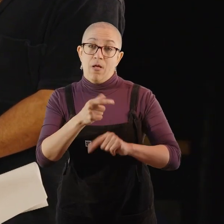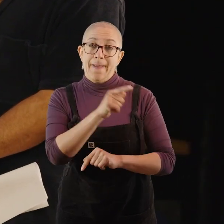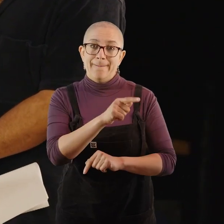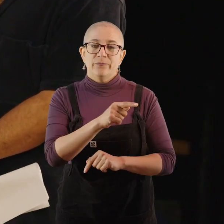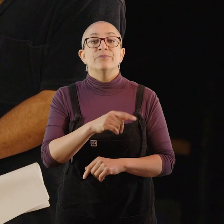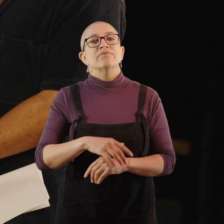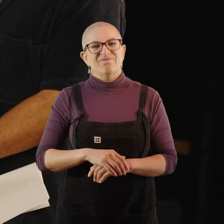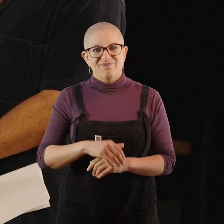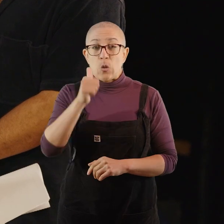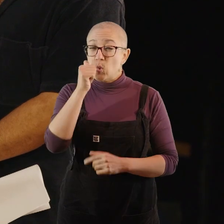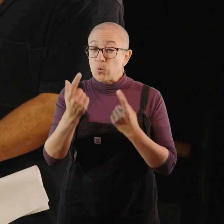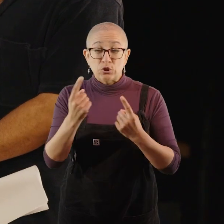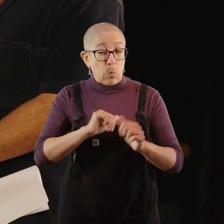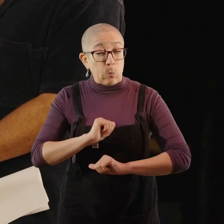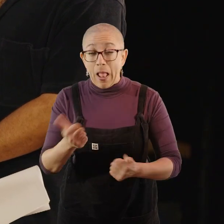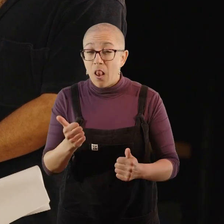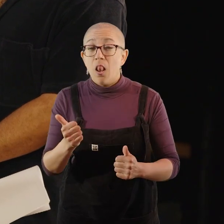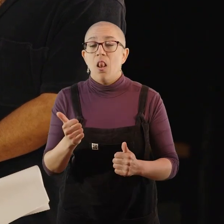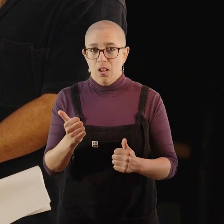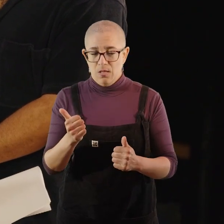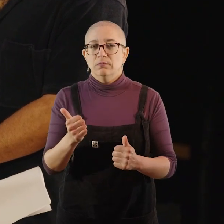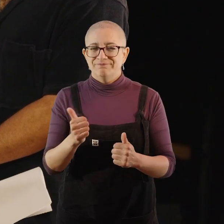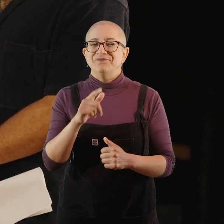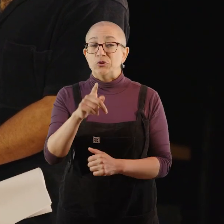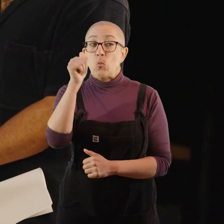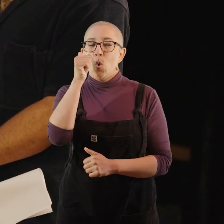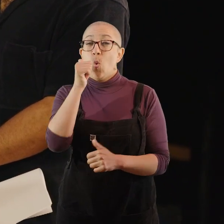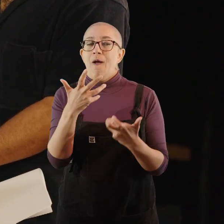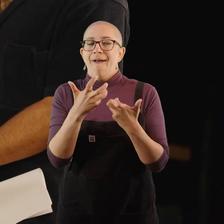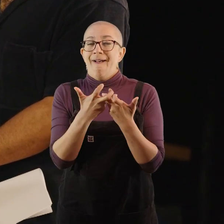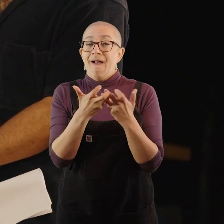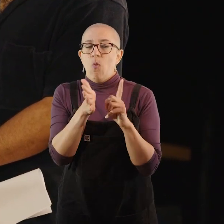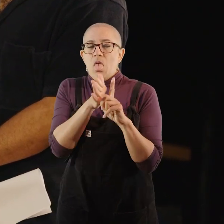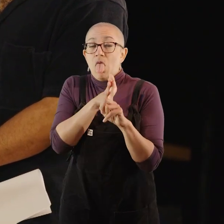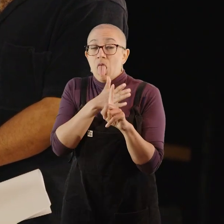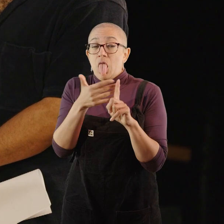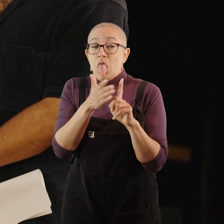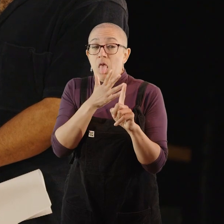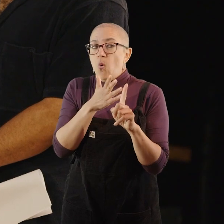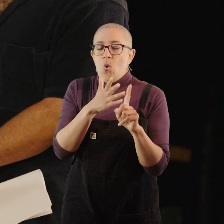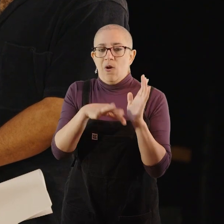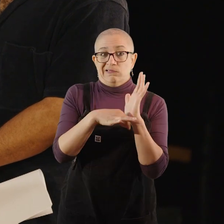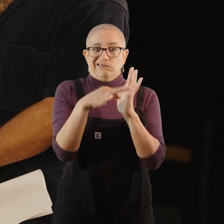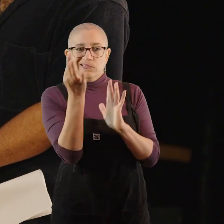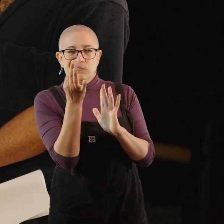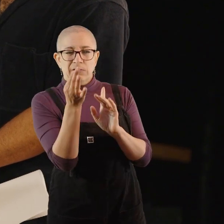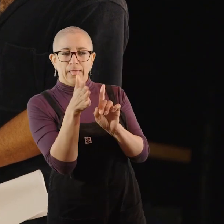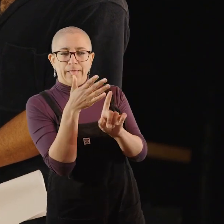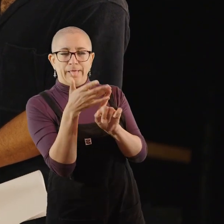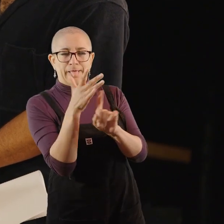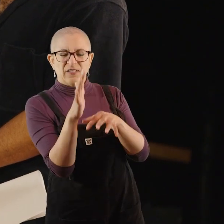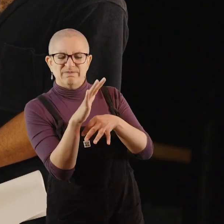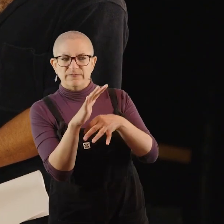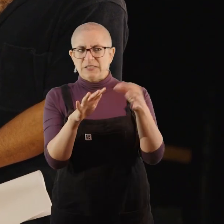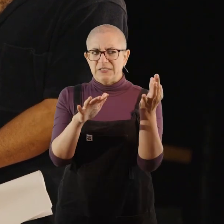have such a strong connection together that she knows all the different ways that she can try and pull him back to do what she wants him to do, and